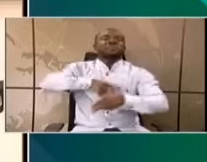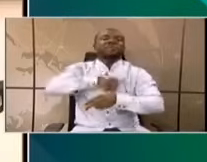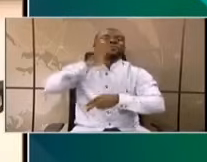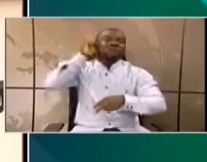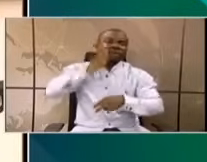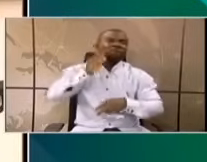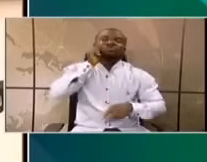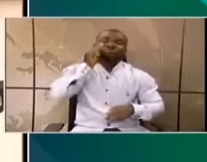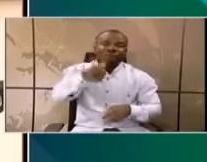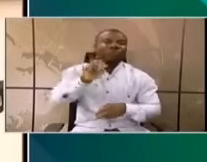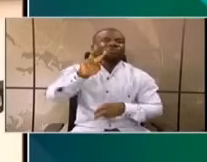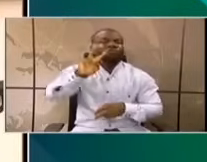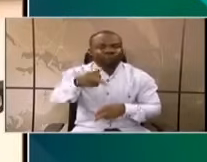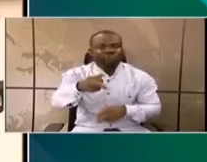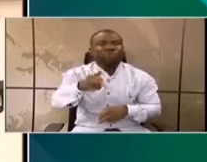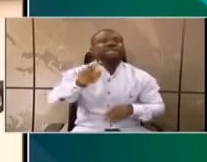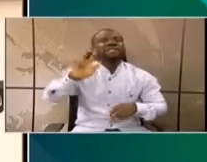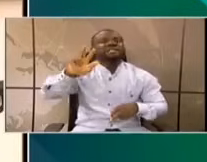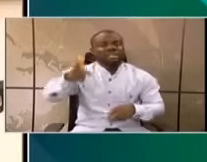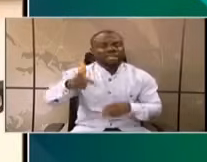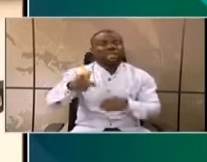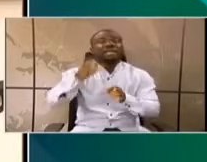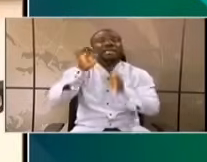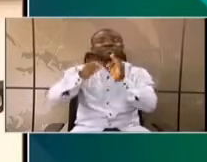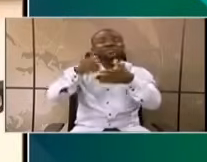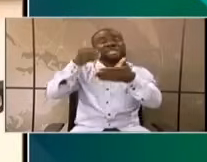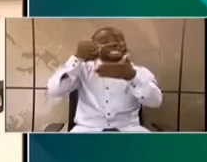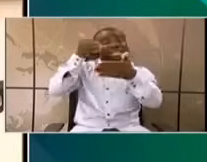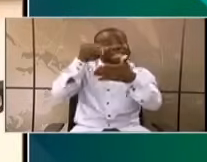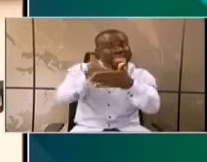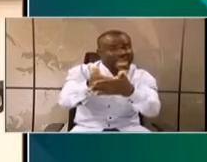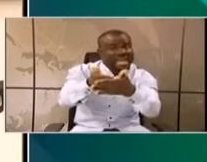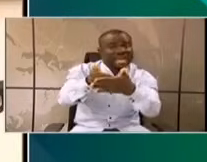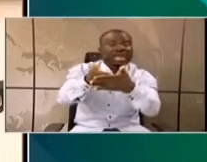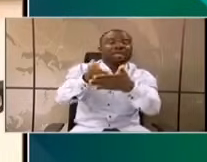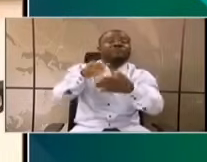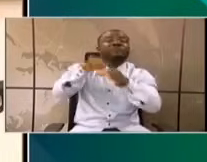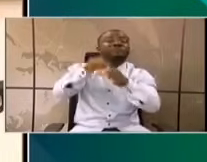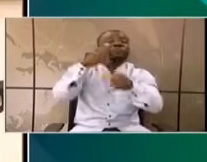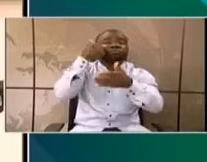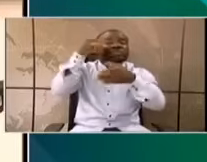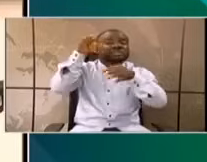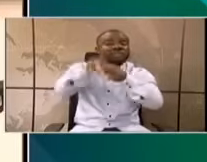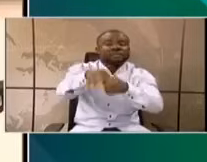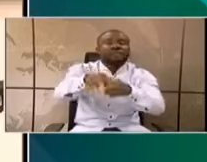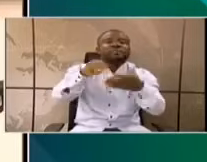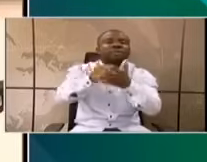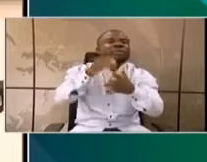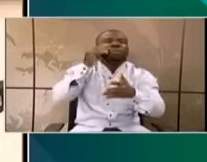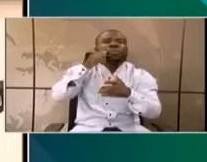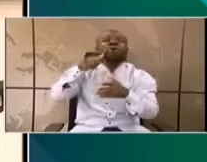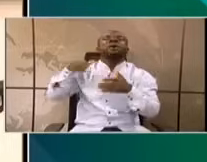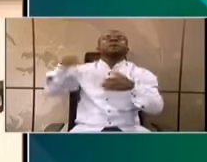Mabo Moko Samarena bay about 20 and Mabo one 10 said a bay obia